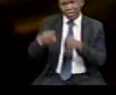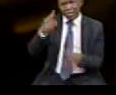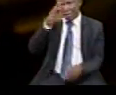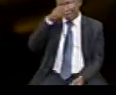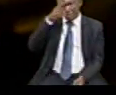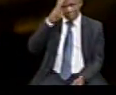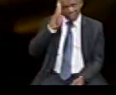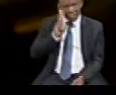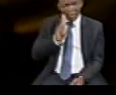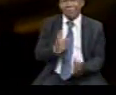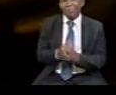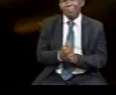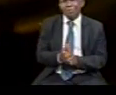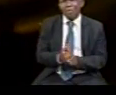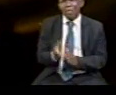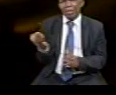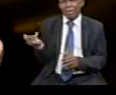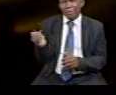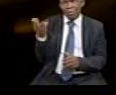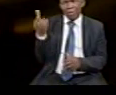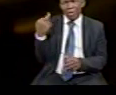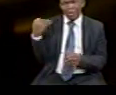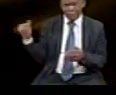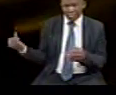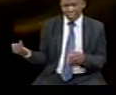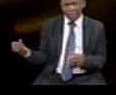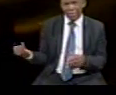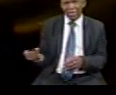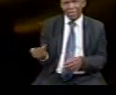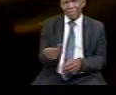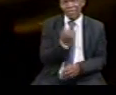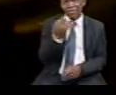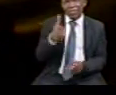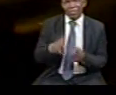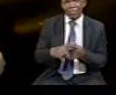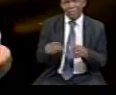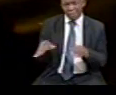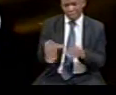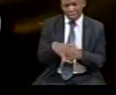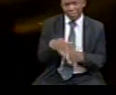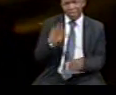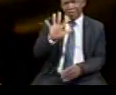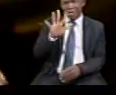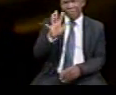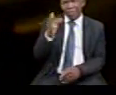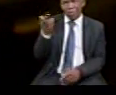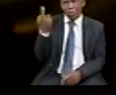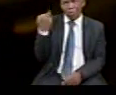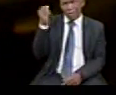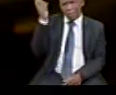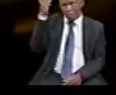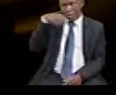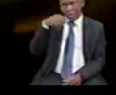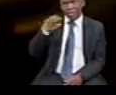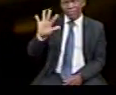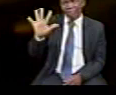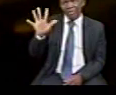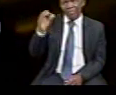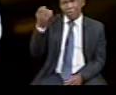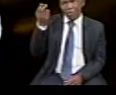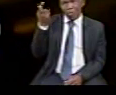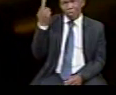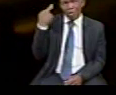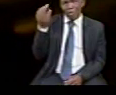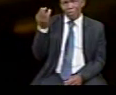were invited to a marriage. 5 were wise, 5 were foolish. And the wise one took extra